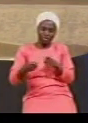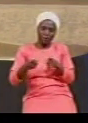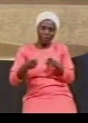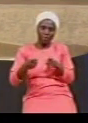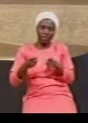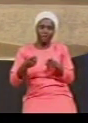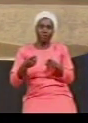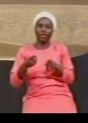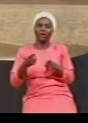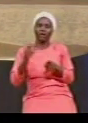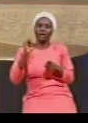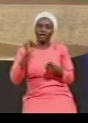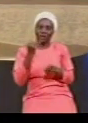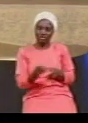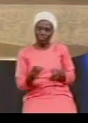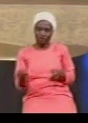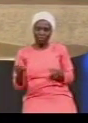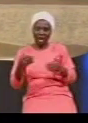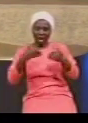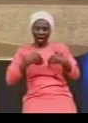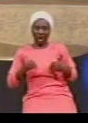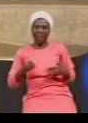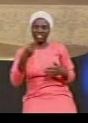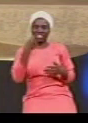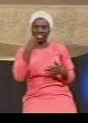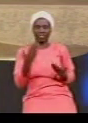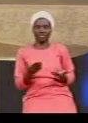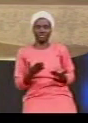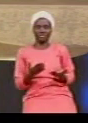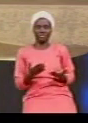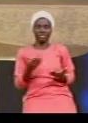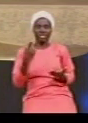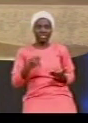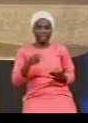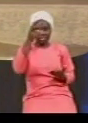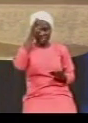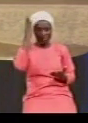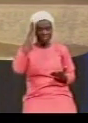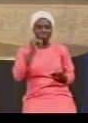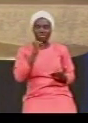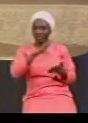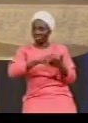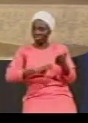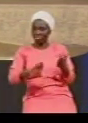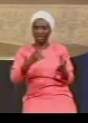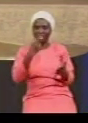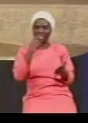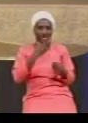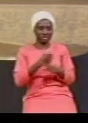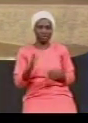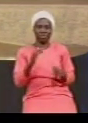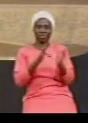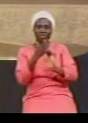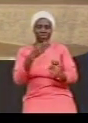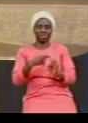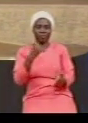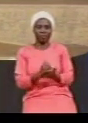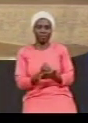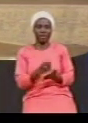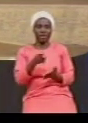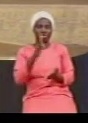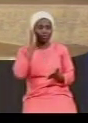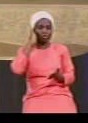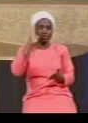having teeth. The devil will not knock your teeth away. Thou shalt thresh the